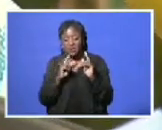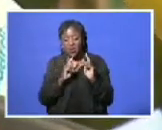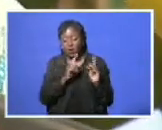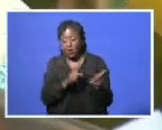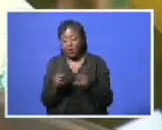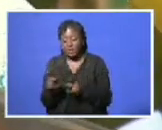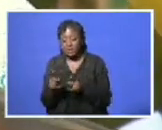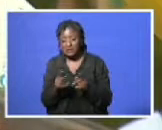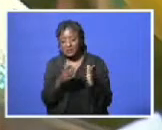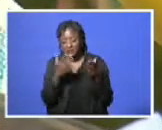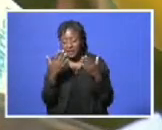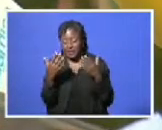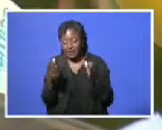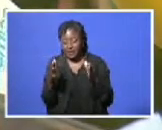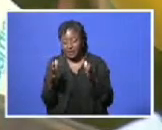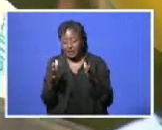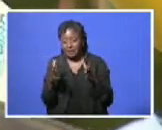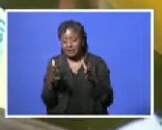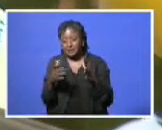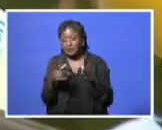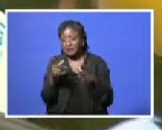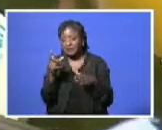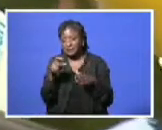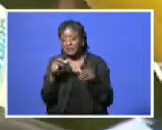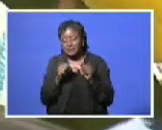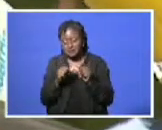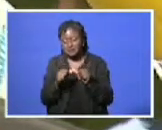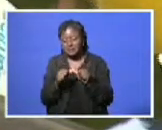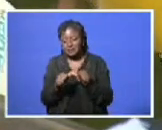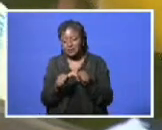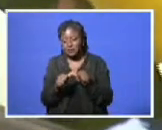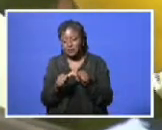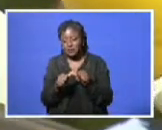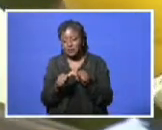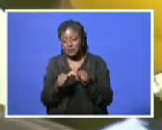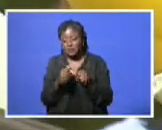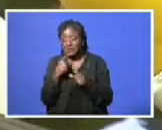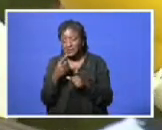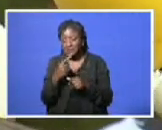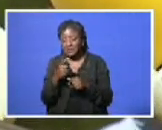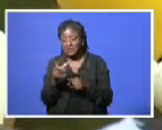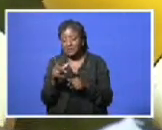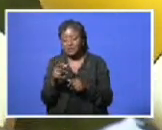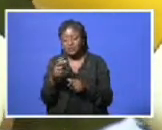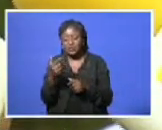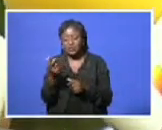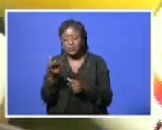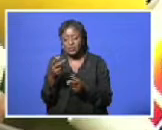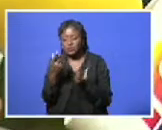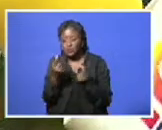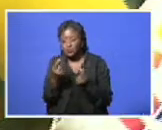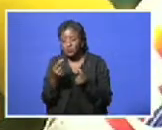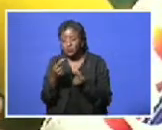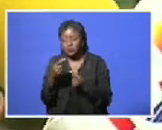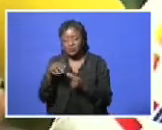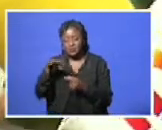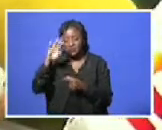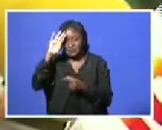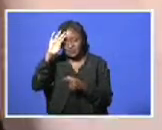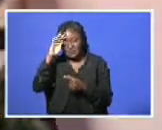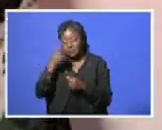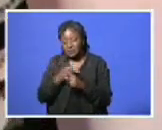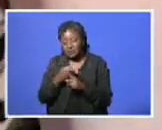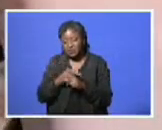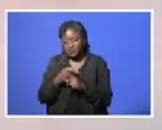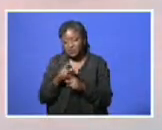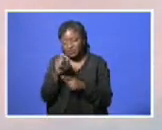my restaurant, I want you to sanitize, you know, I want you to do a temperature test. Check. I want to space my chairs out a particular way inside my